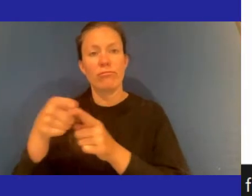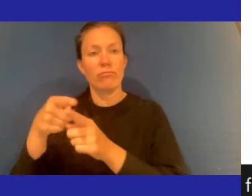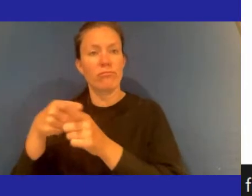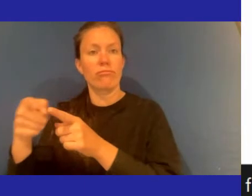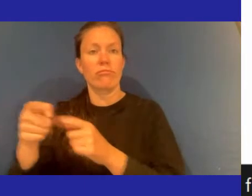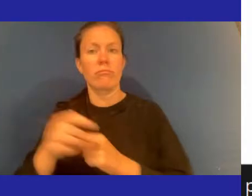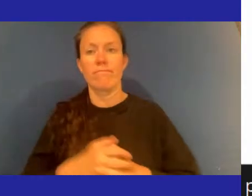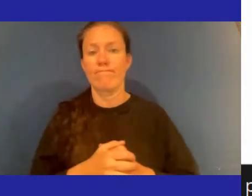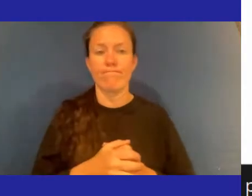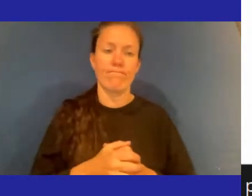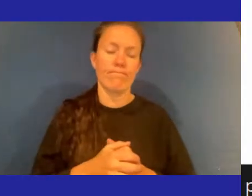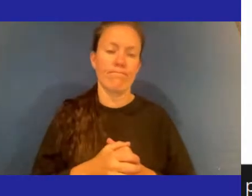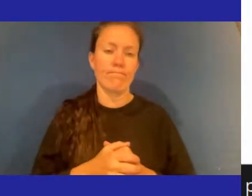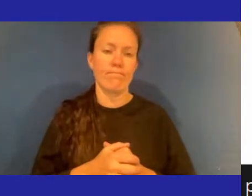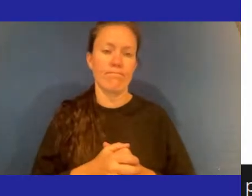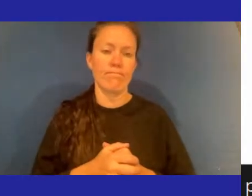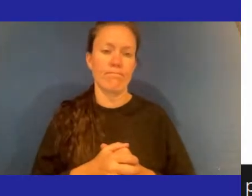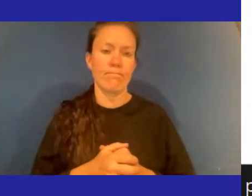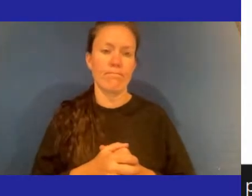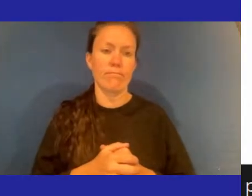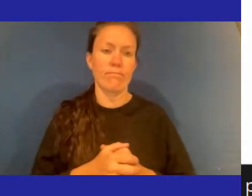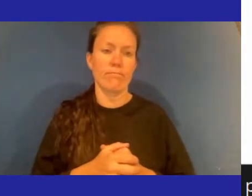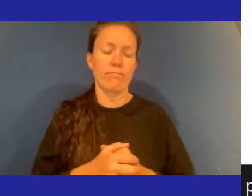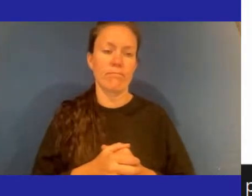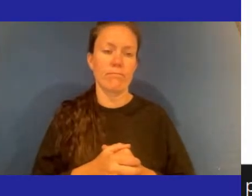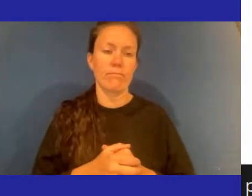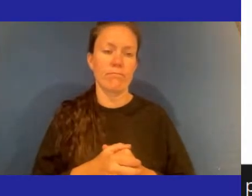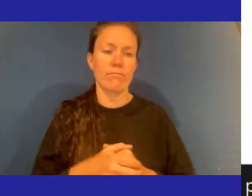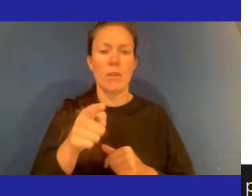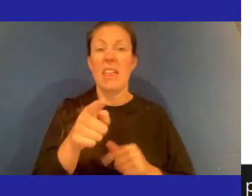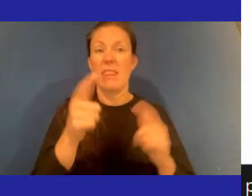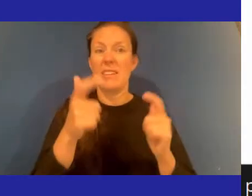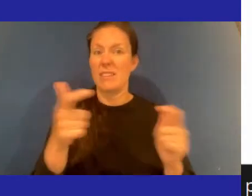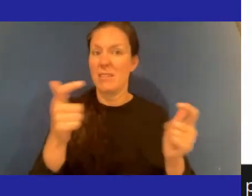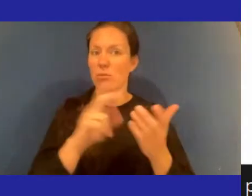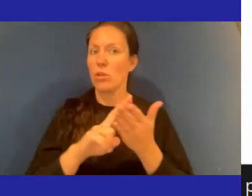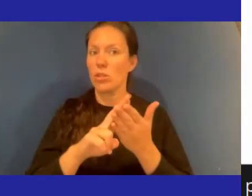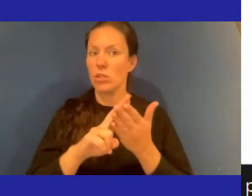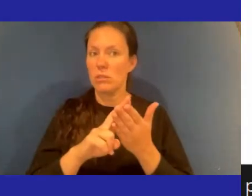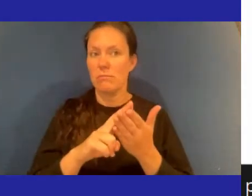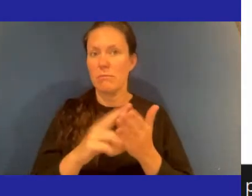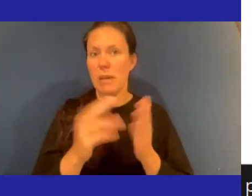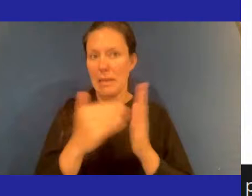So this is obviously a very large contract. We're a very large system.